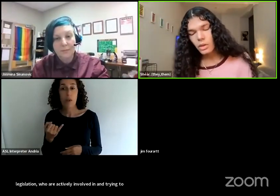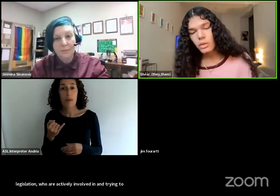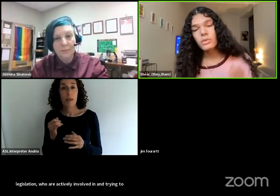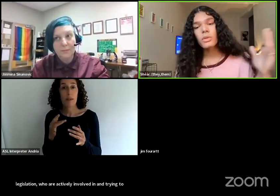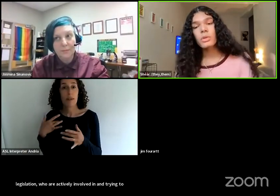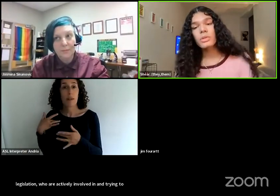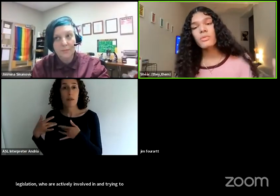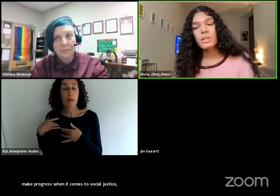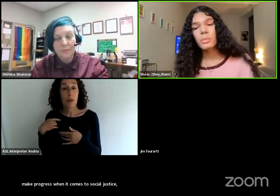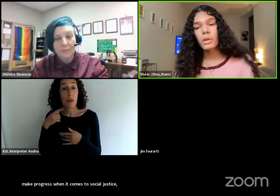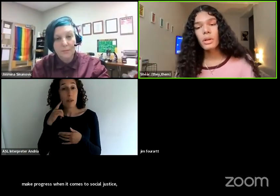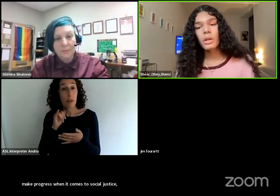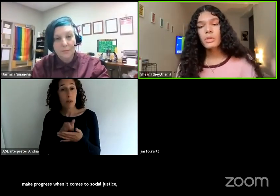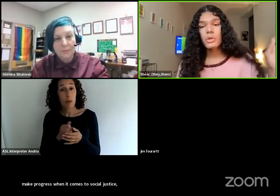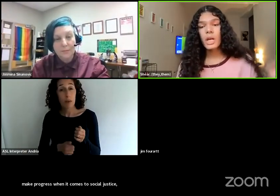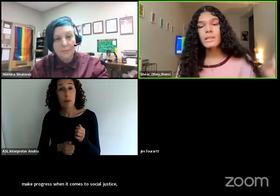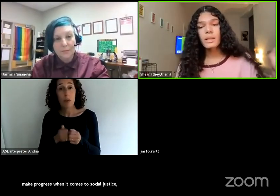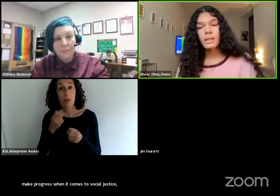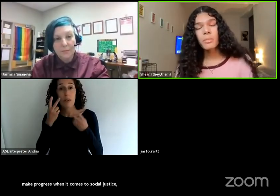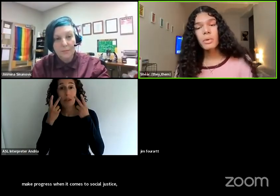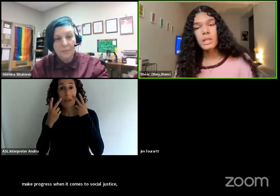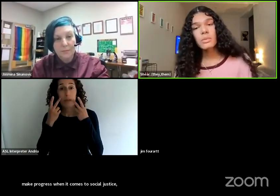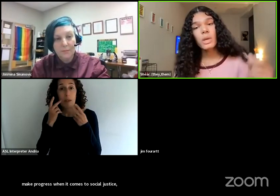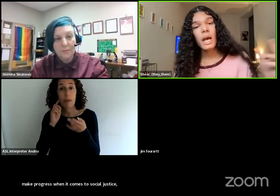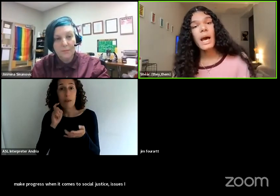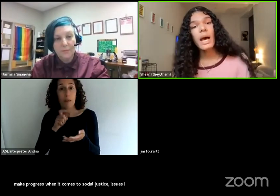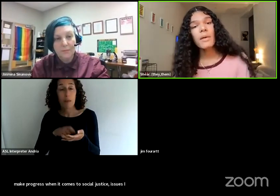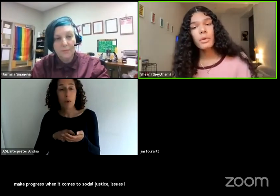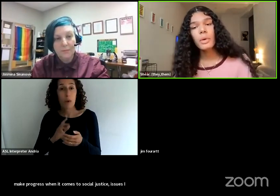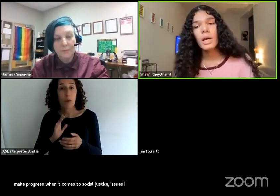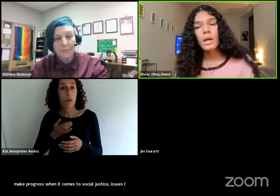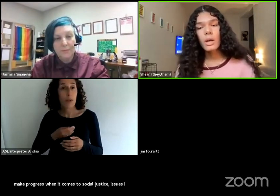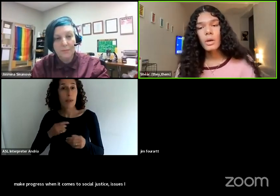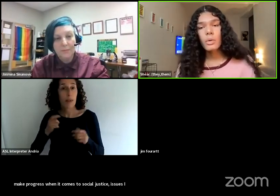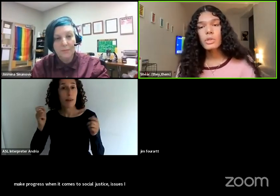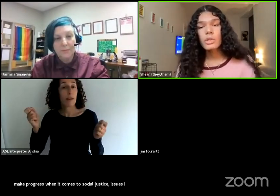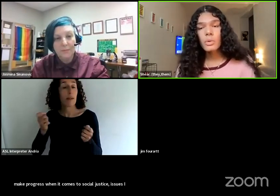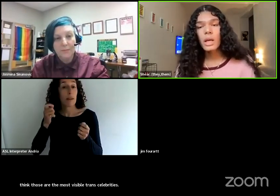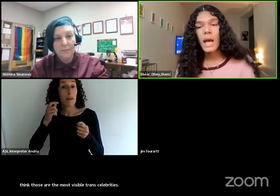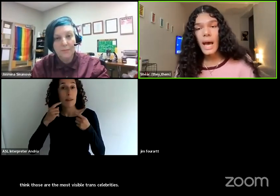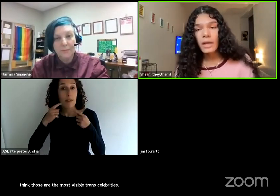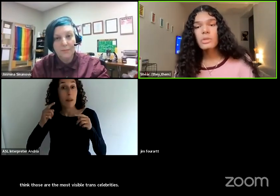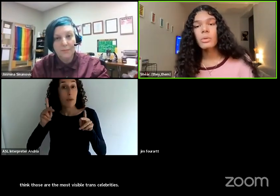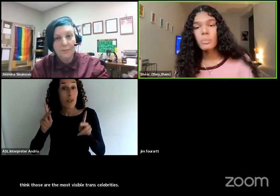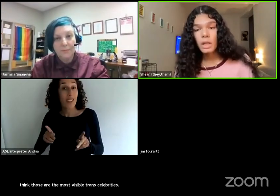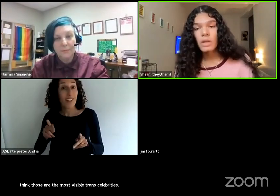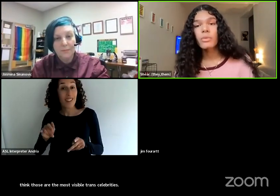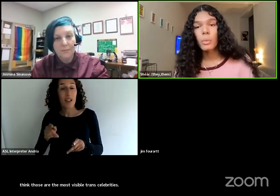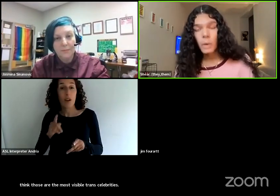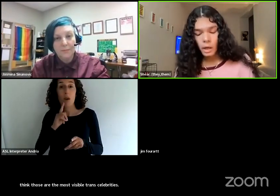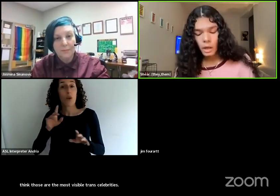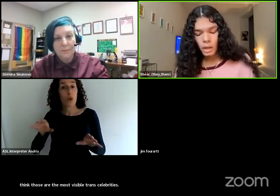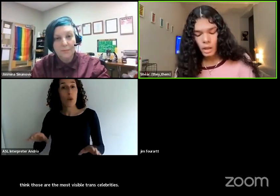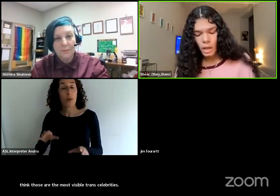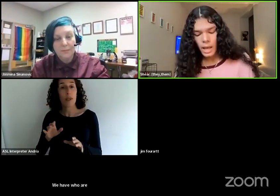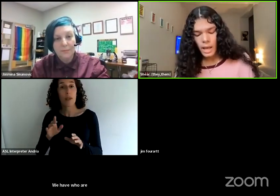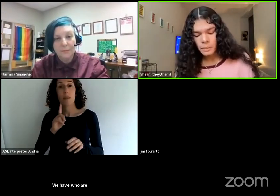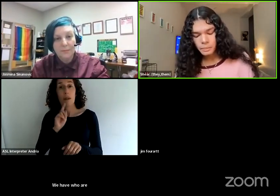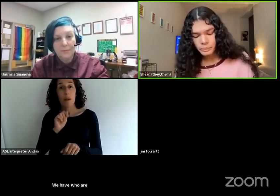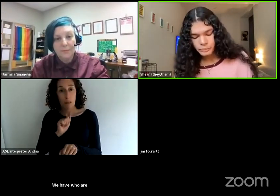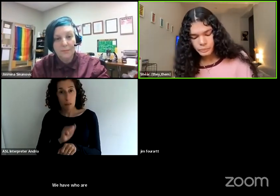issues. I think those are the most visible trans celebrities we have who are doing actual meaningful